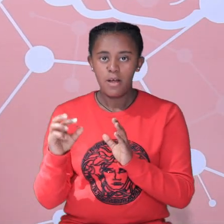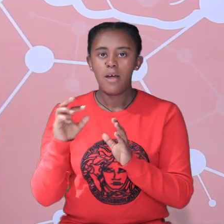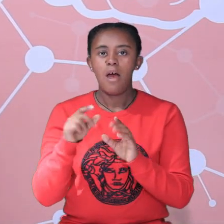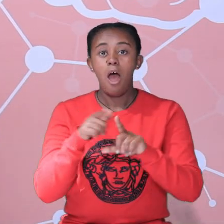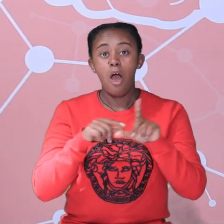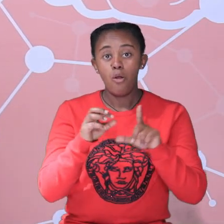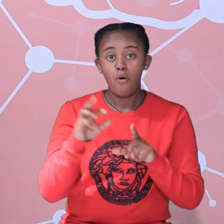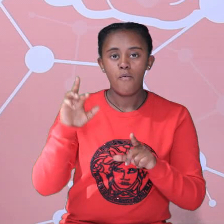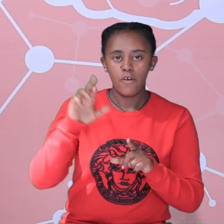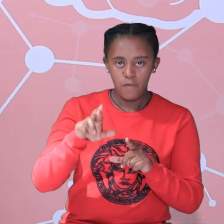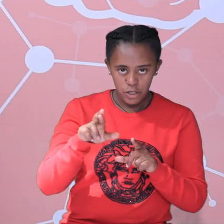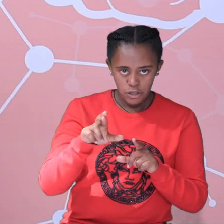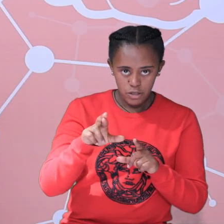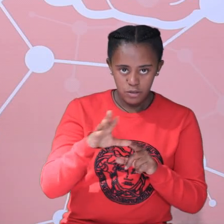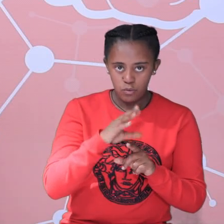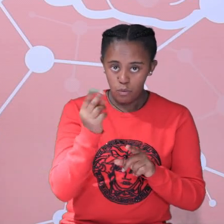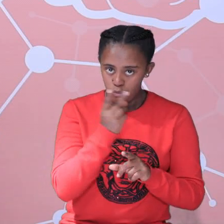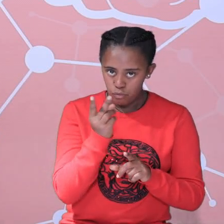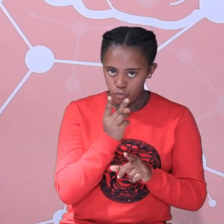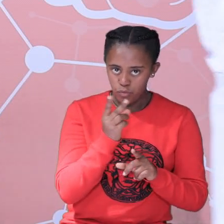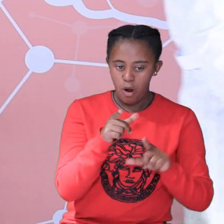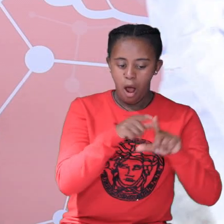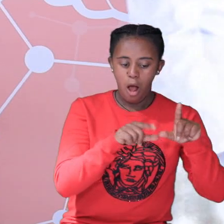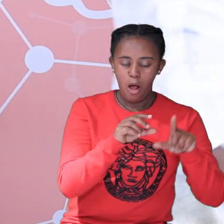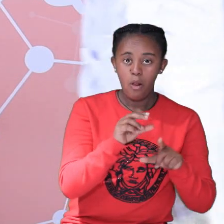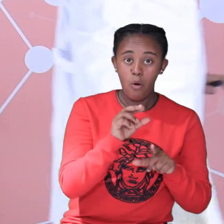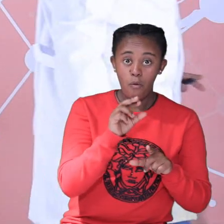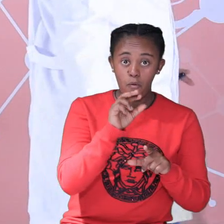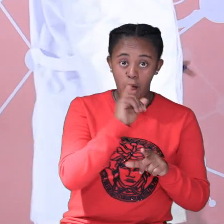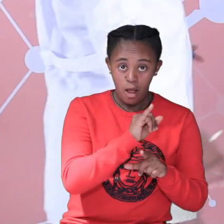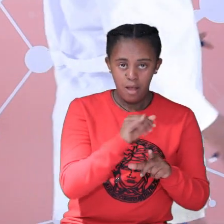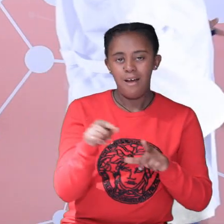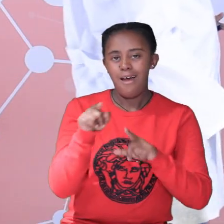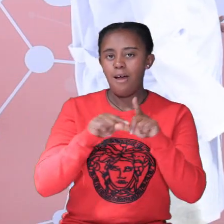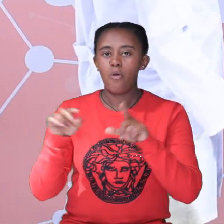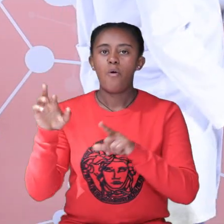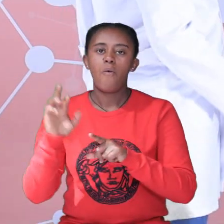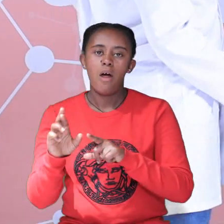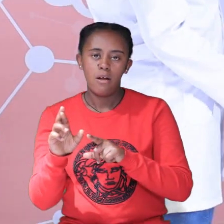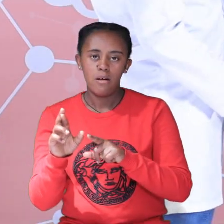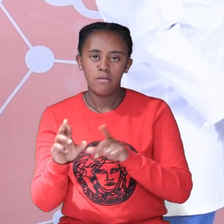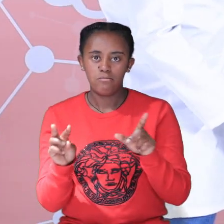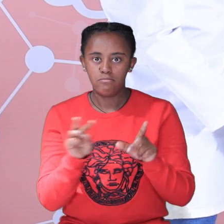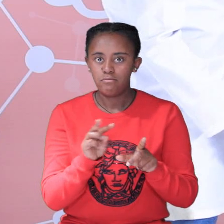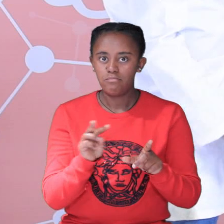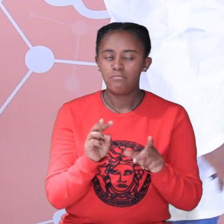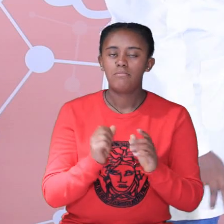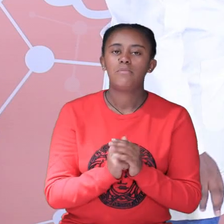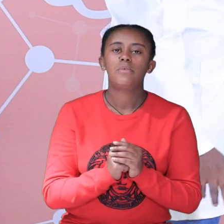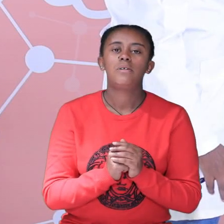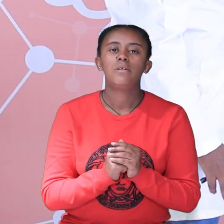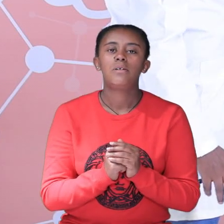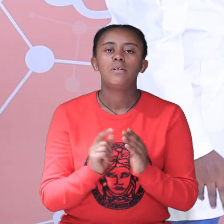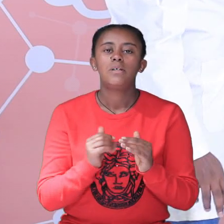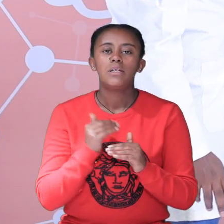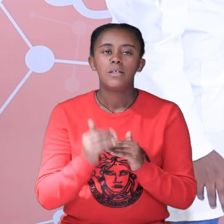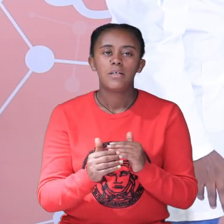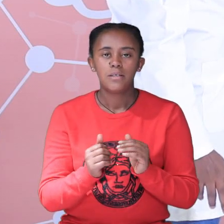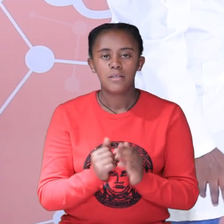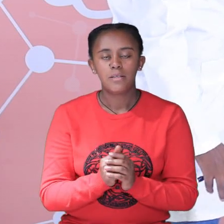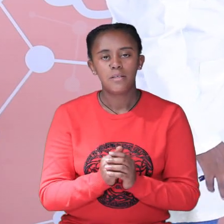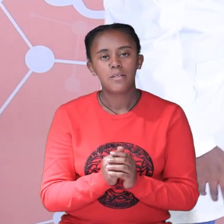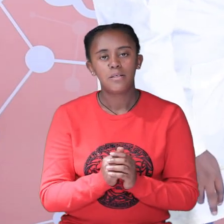and normal is angle of incidence, and the angle between reflected